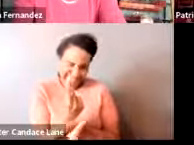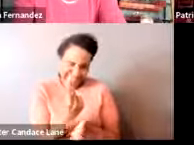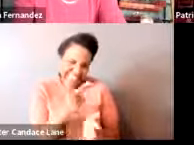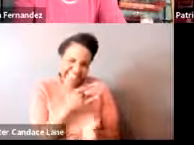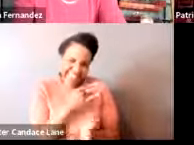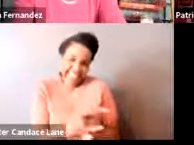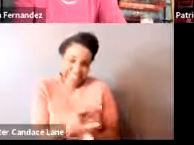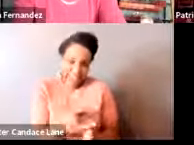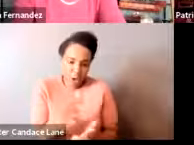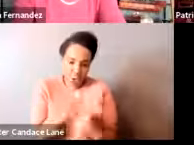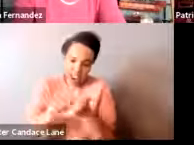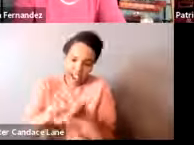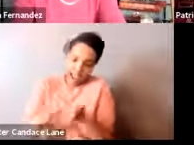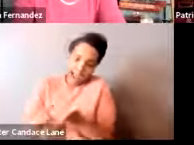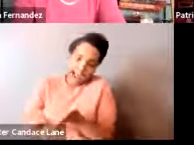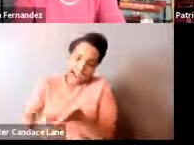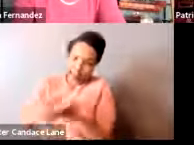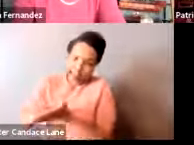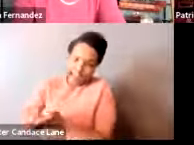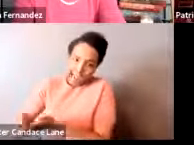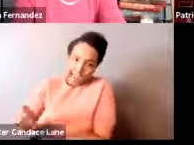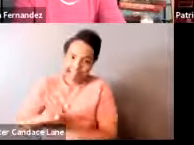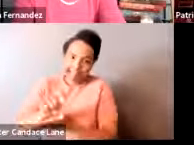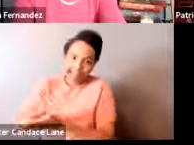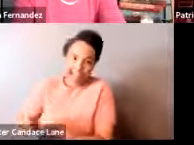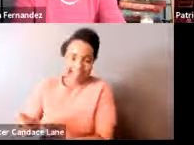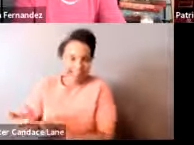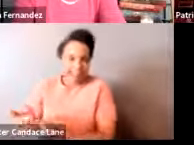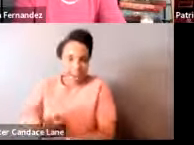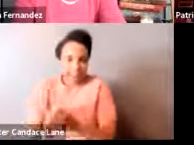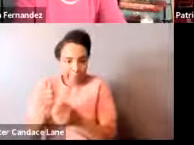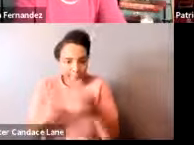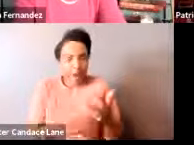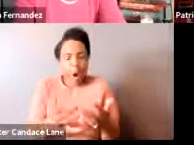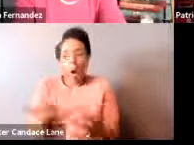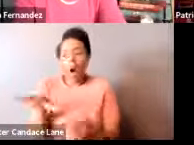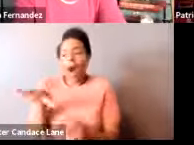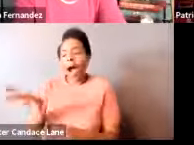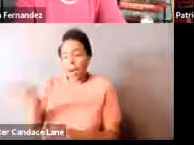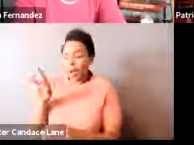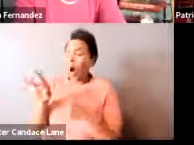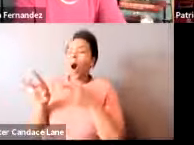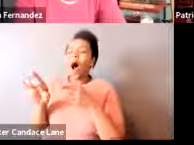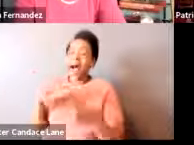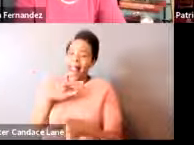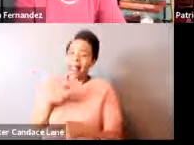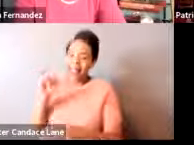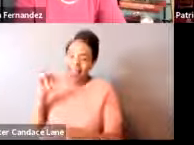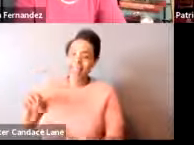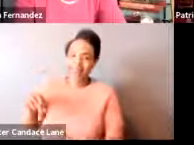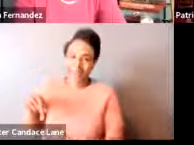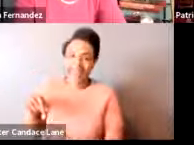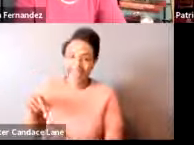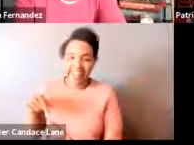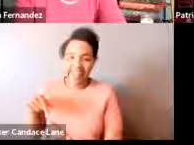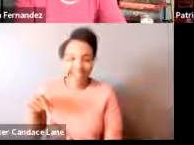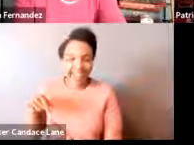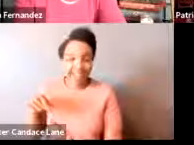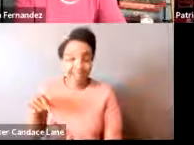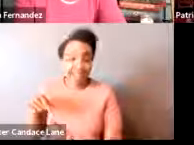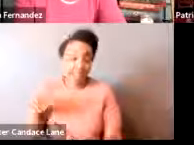a couple of poems before you get to the poem that you like, that you want to share. And I wrote five